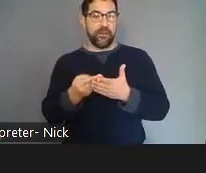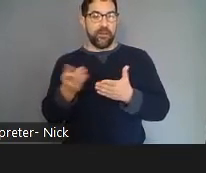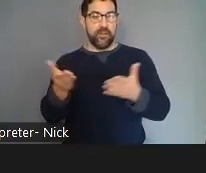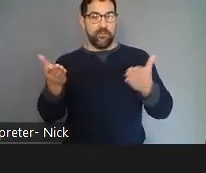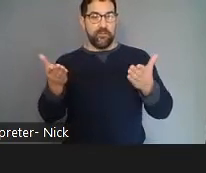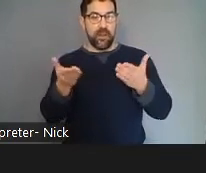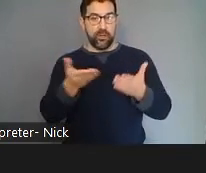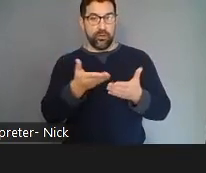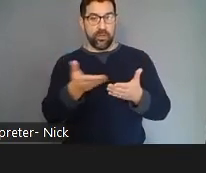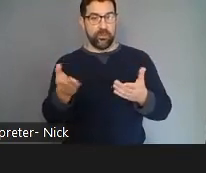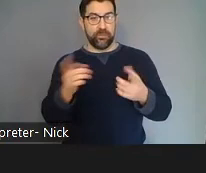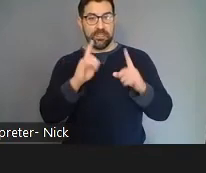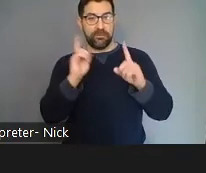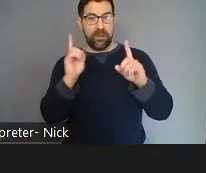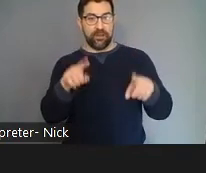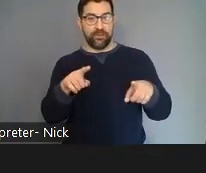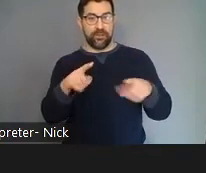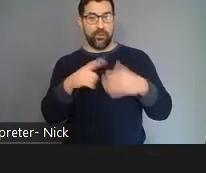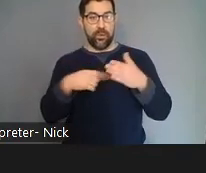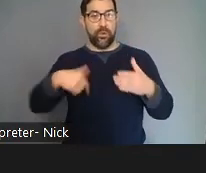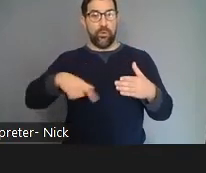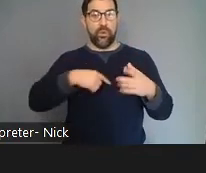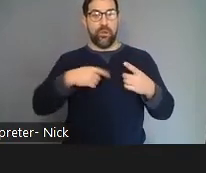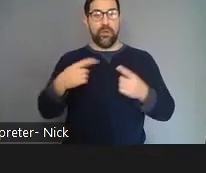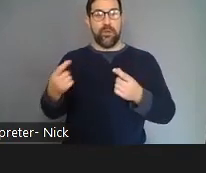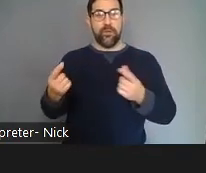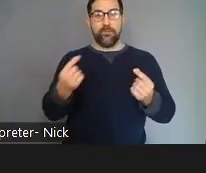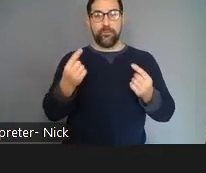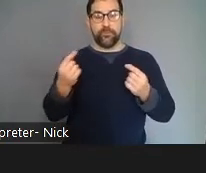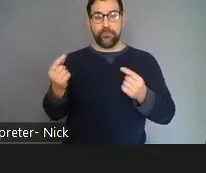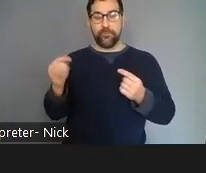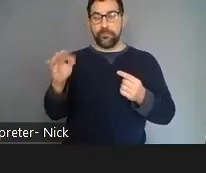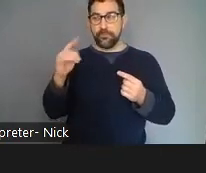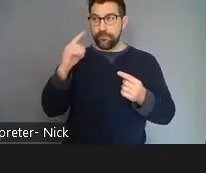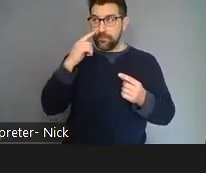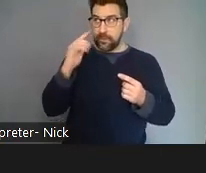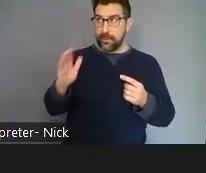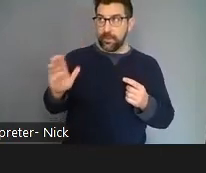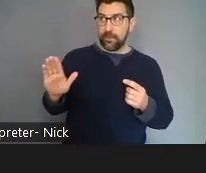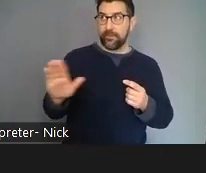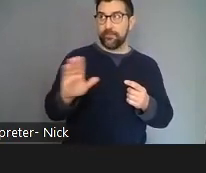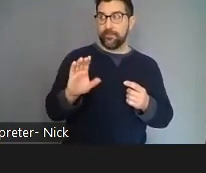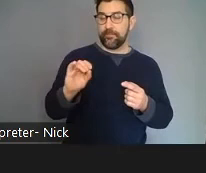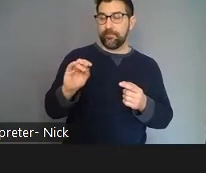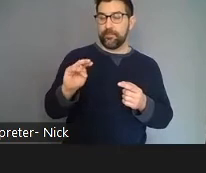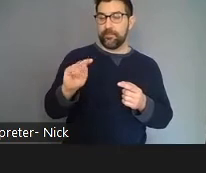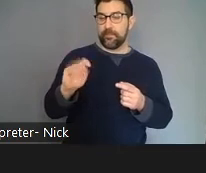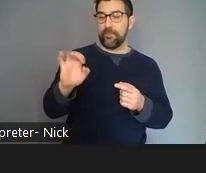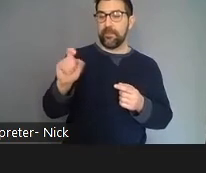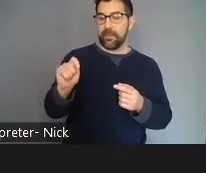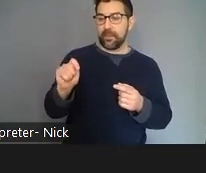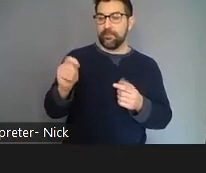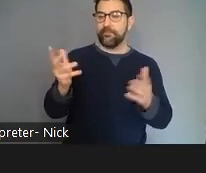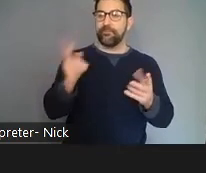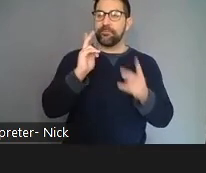to respond to maybe what we can do. And perhaps if you're thinking about your own context, what you may be